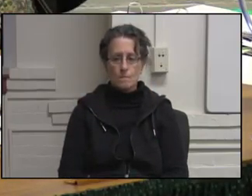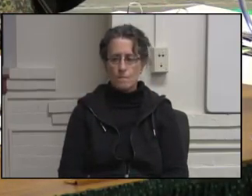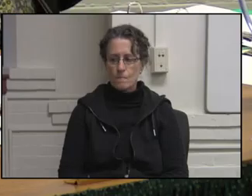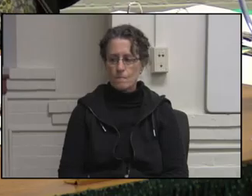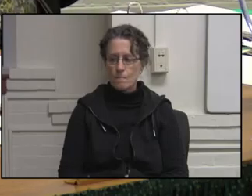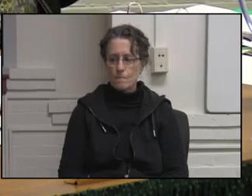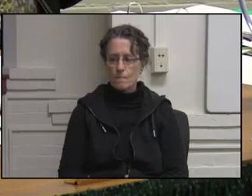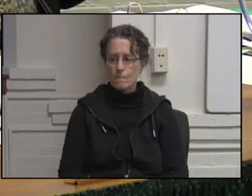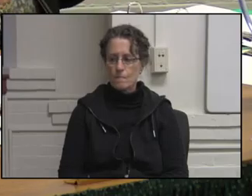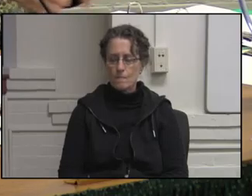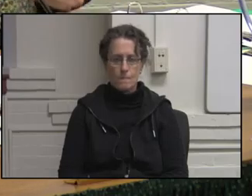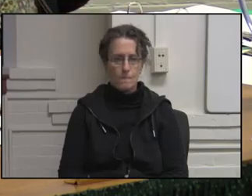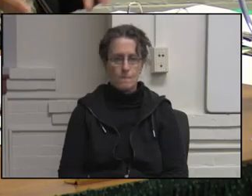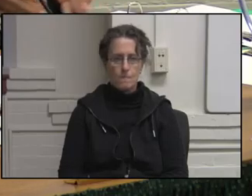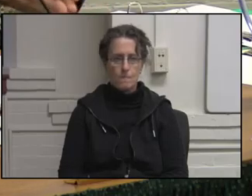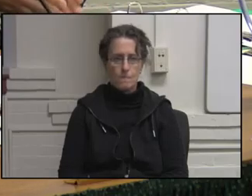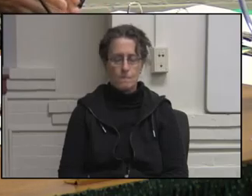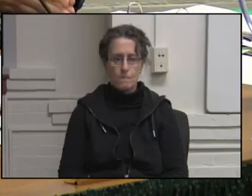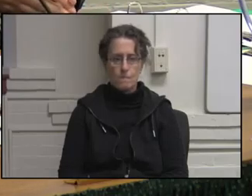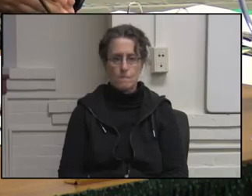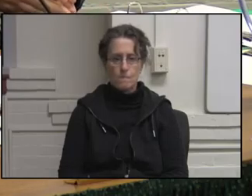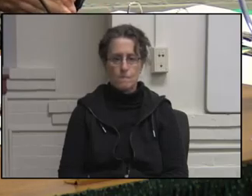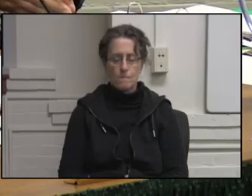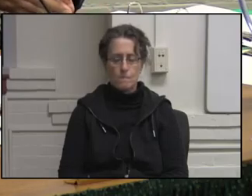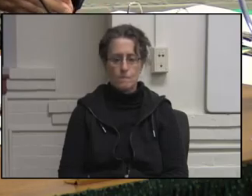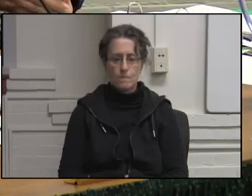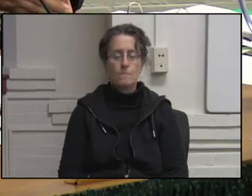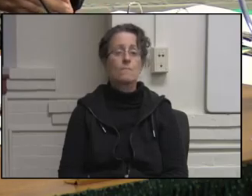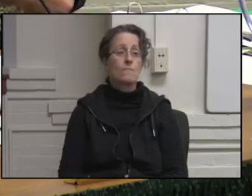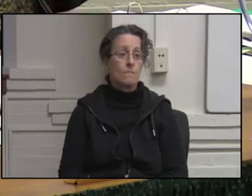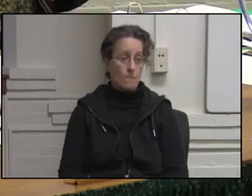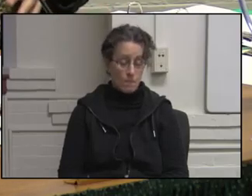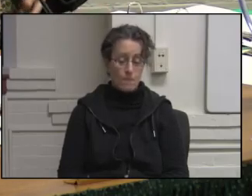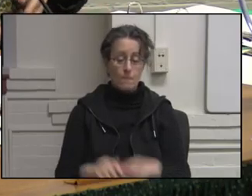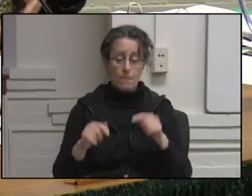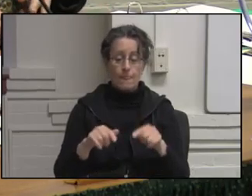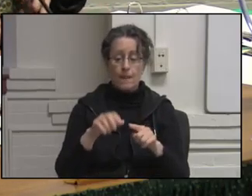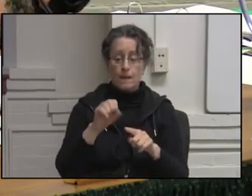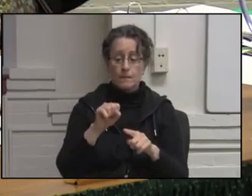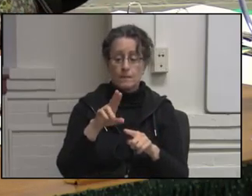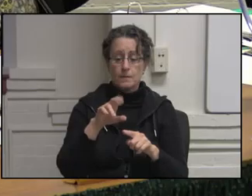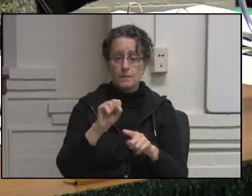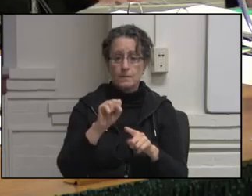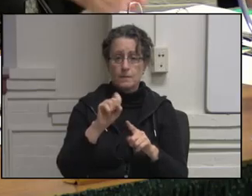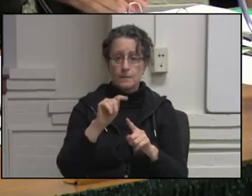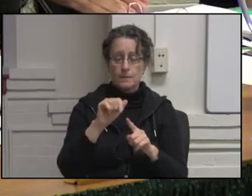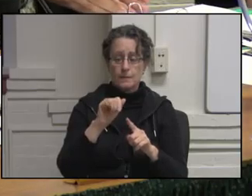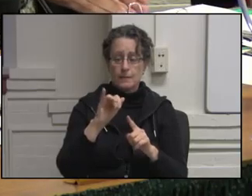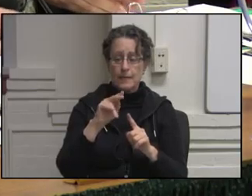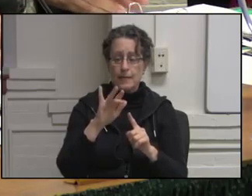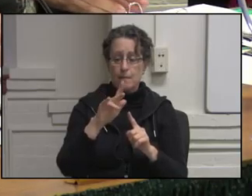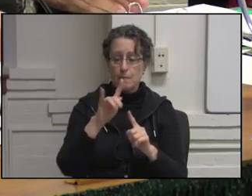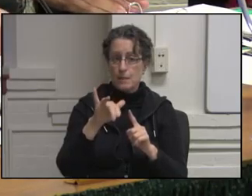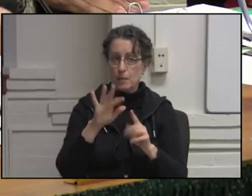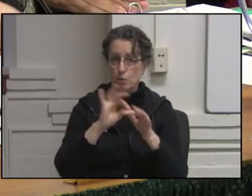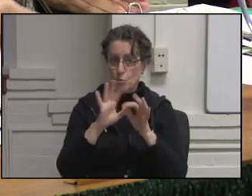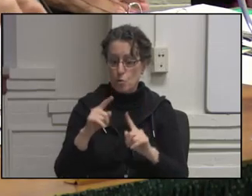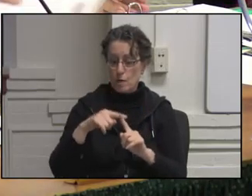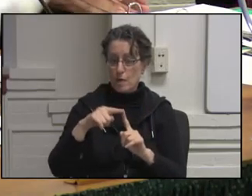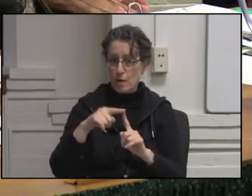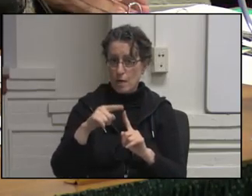of if we're going to talk about this issue, I want to step back and first acknowledge what we have been doing